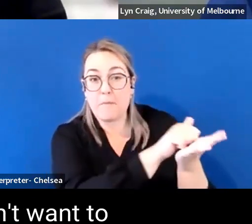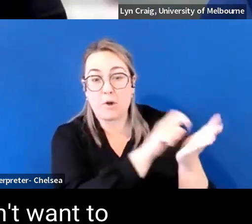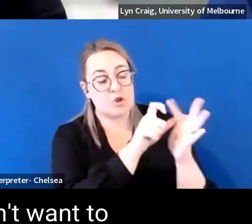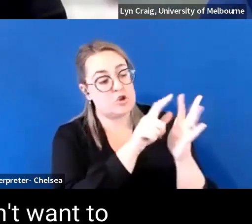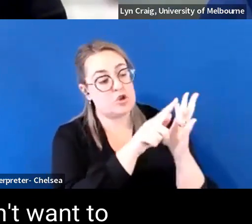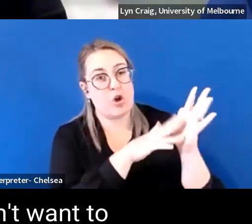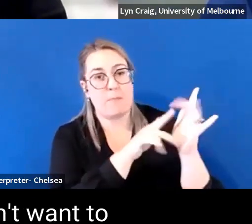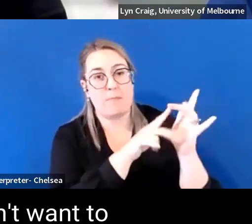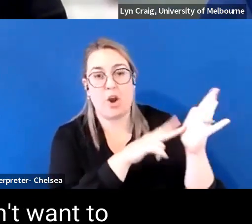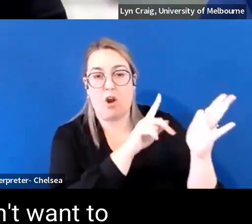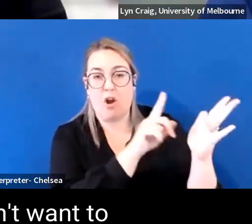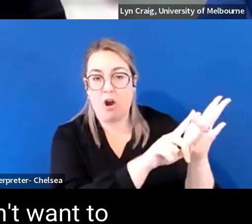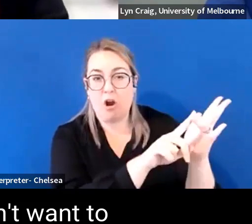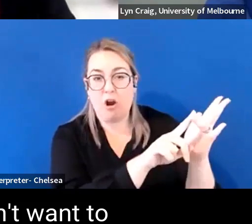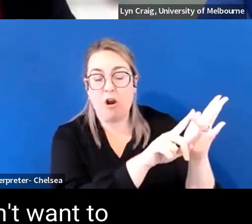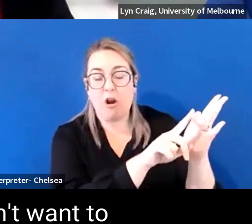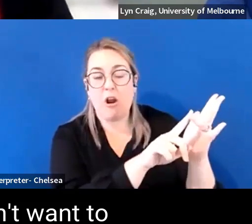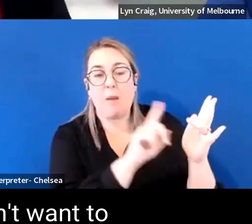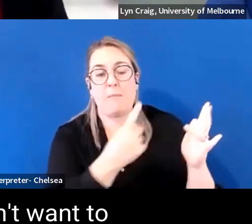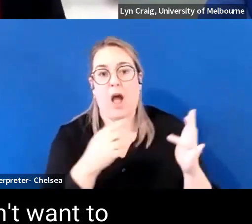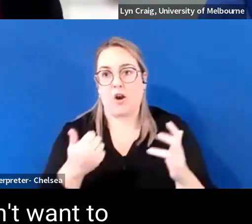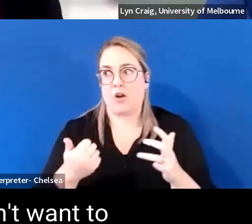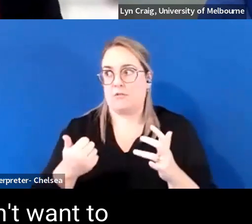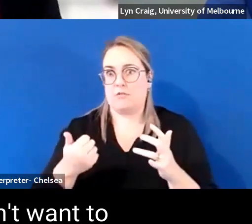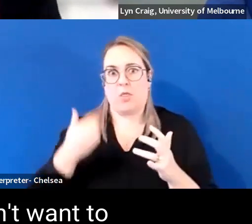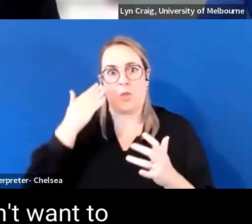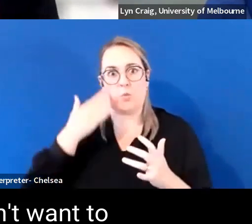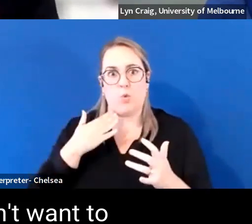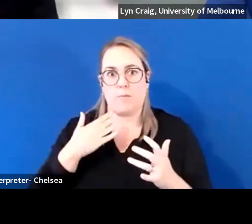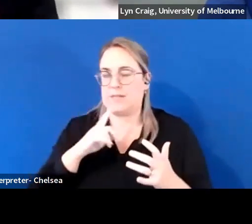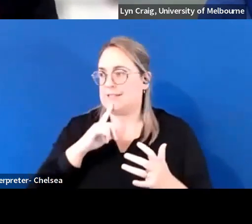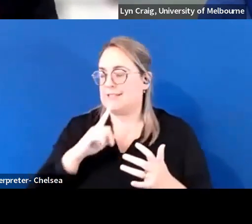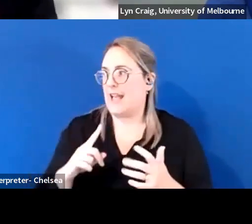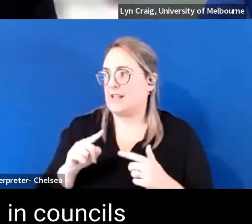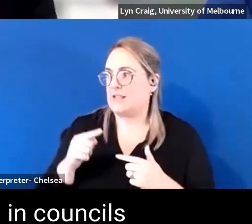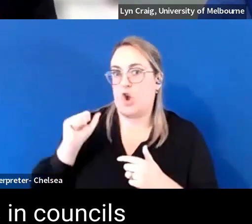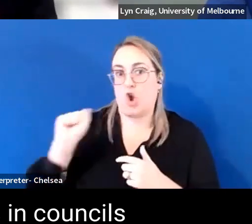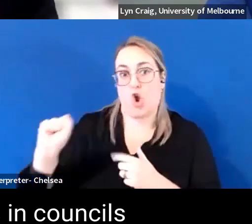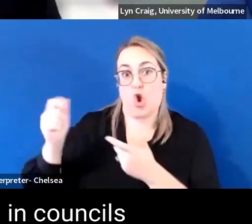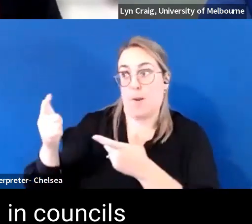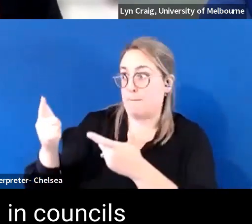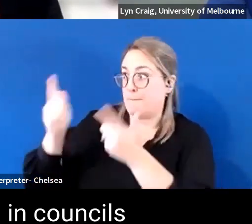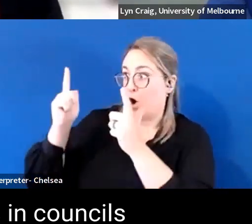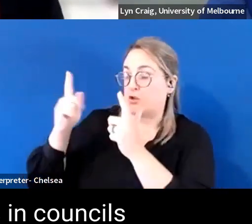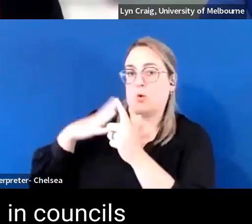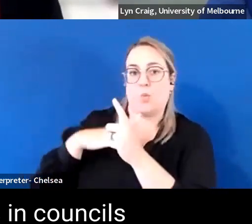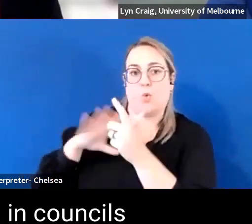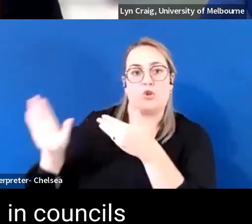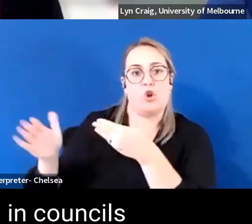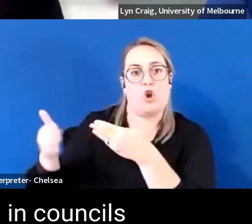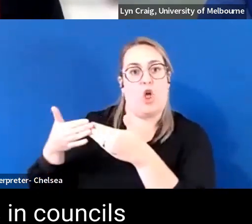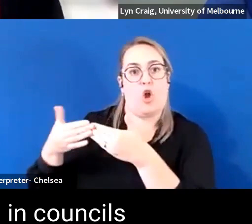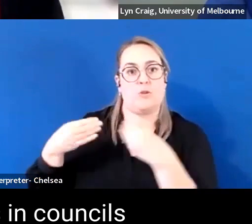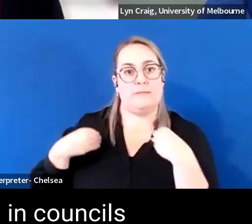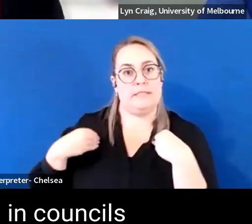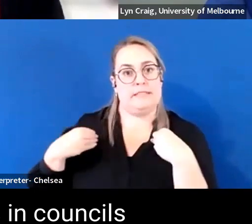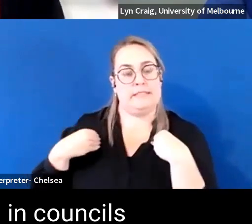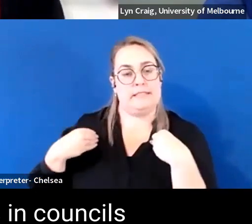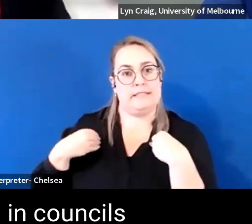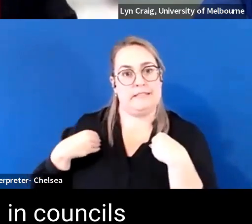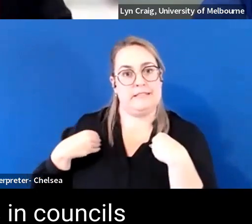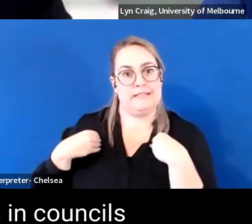because, they don't want to compete in a marketised system. And these workers in councils have